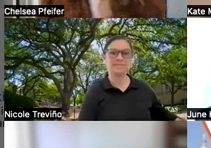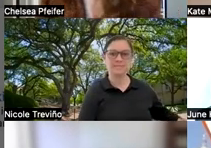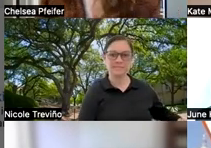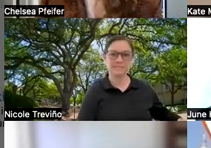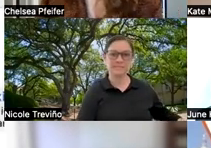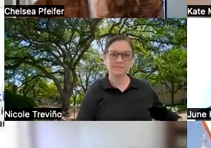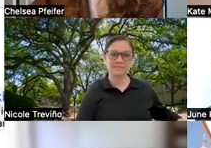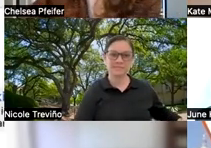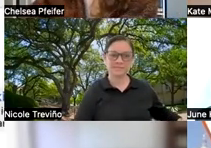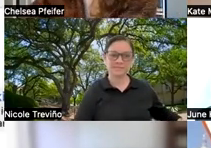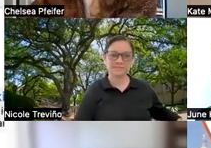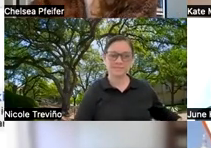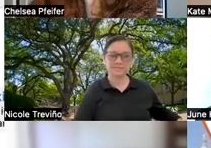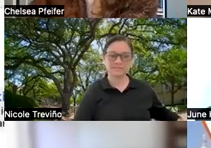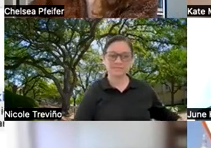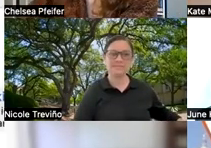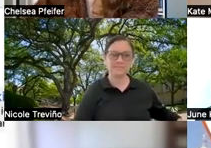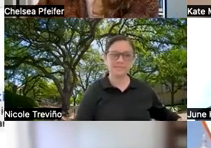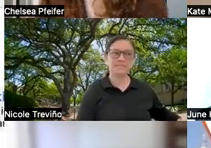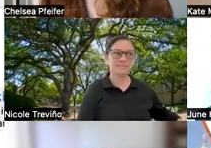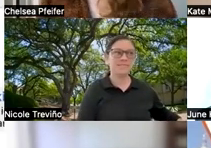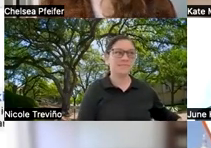hit save, and that will save it.